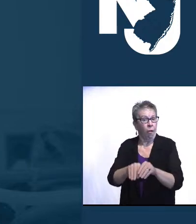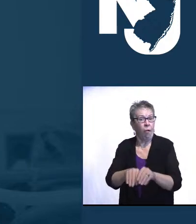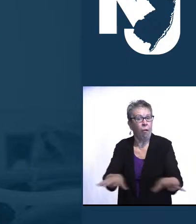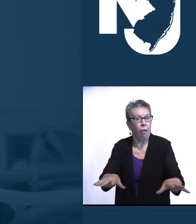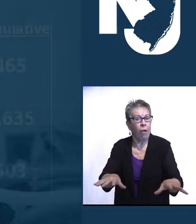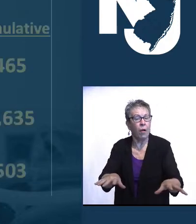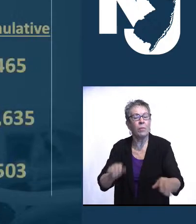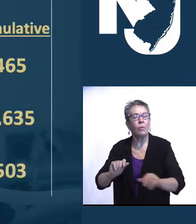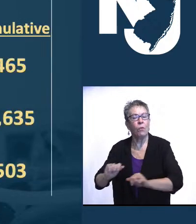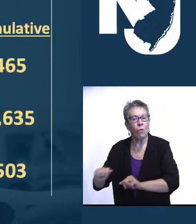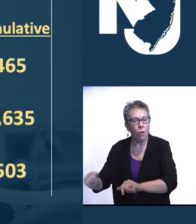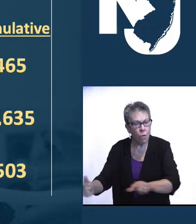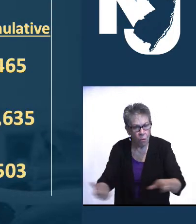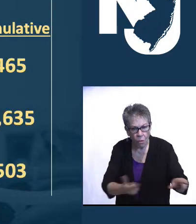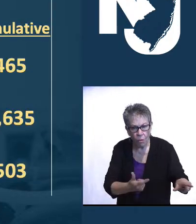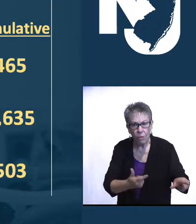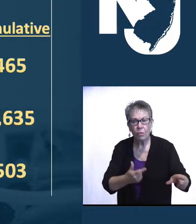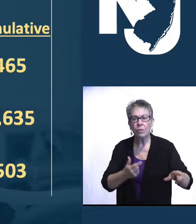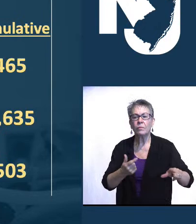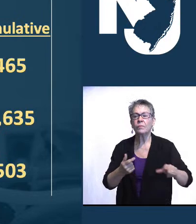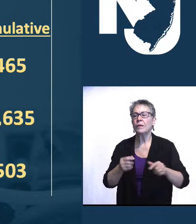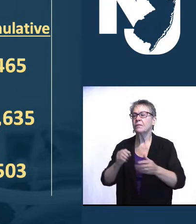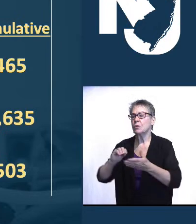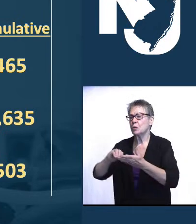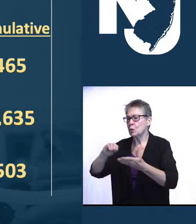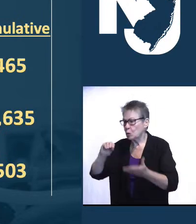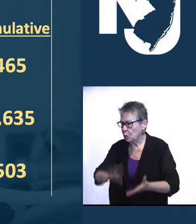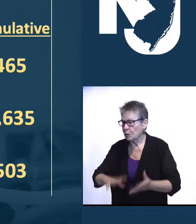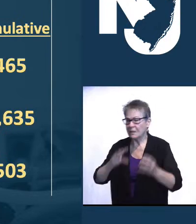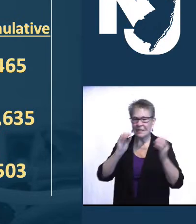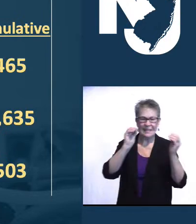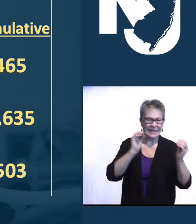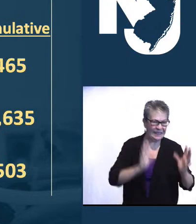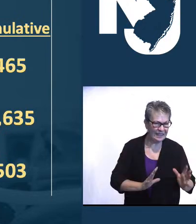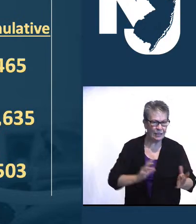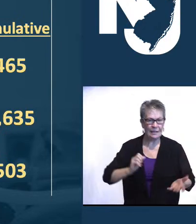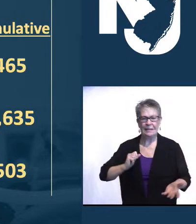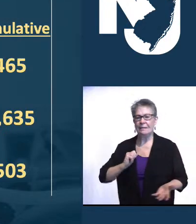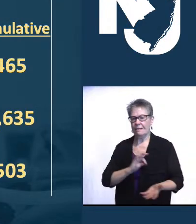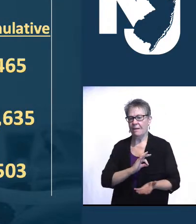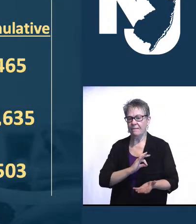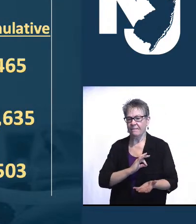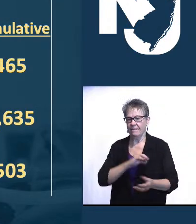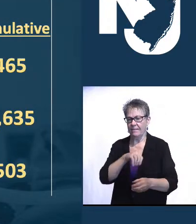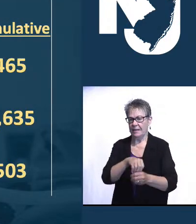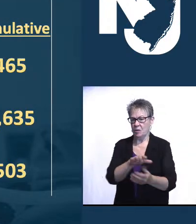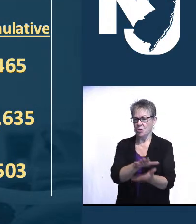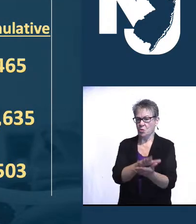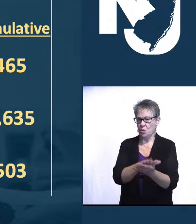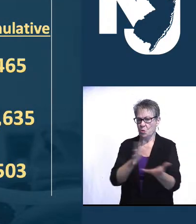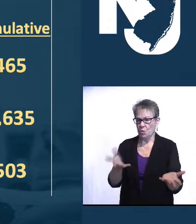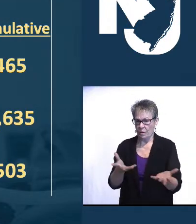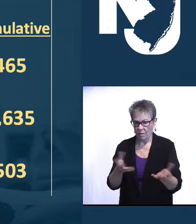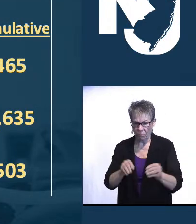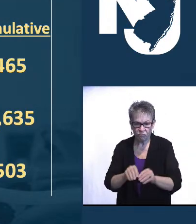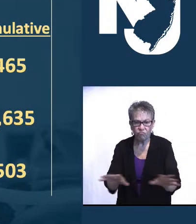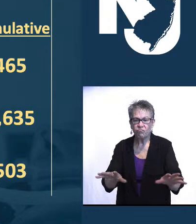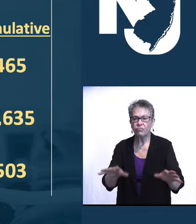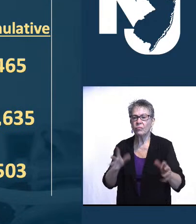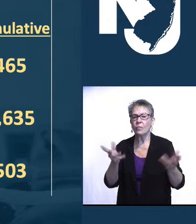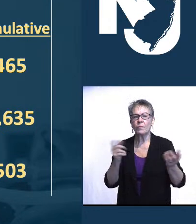But since the beginning of the 2021-22 school year, there have been roughly, as you can see, not roughly,